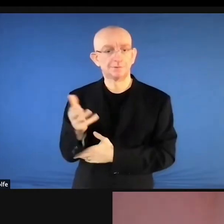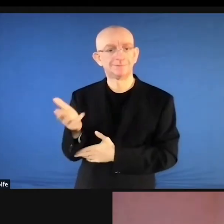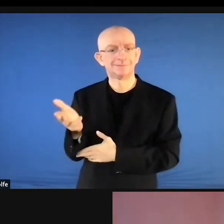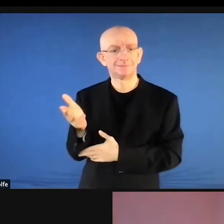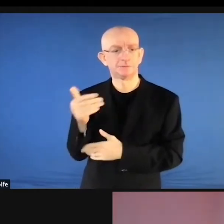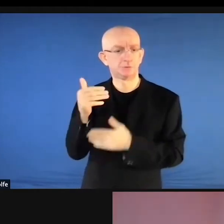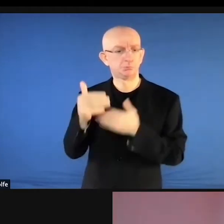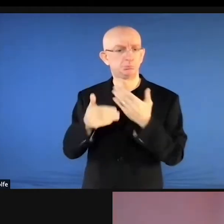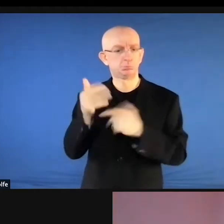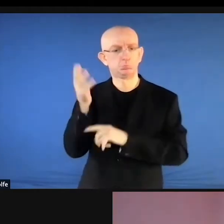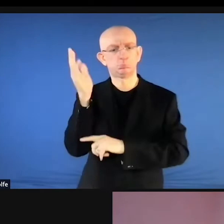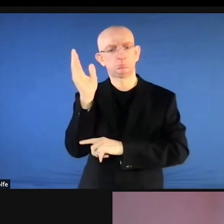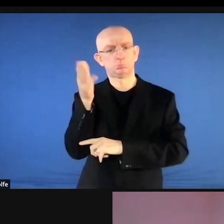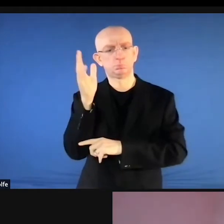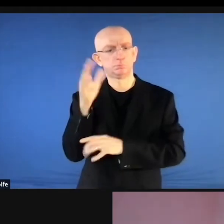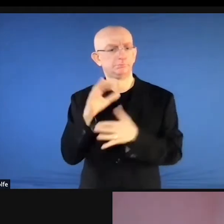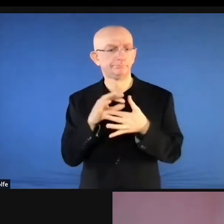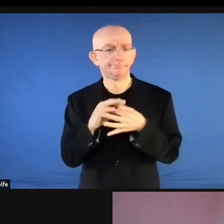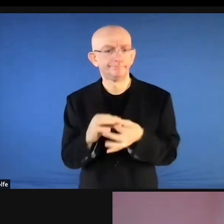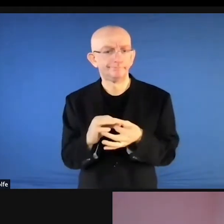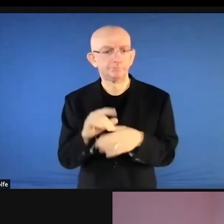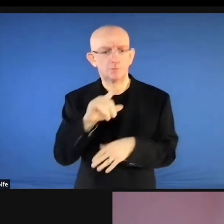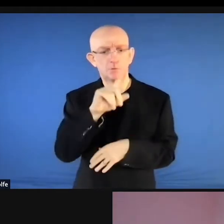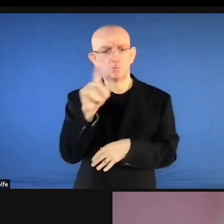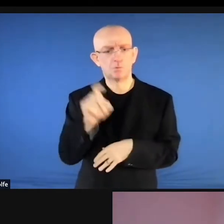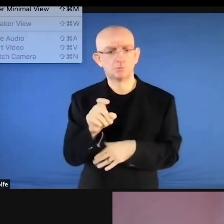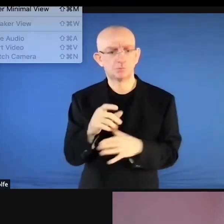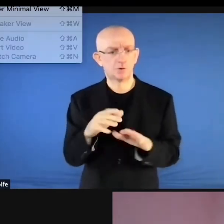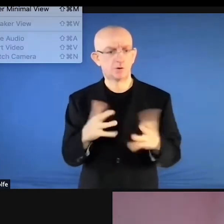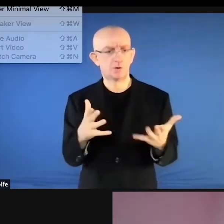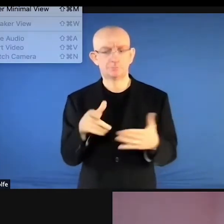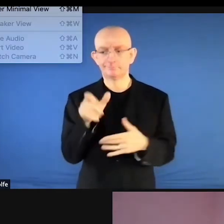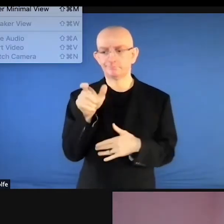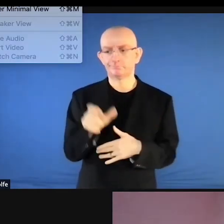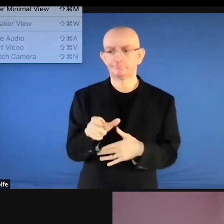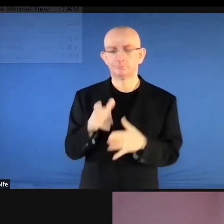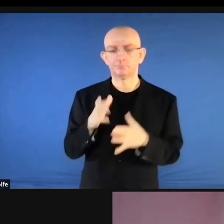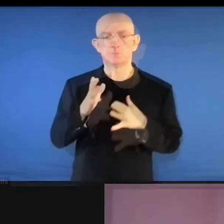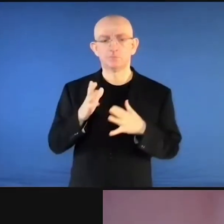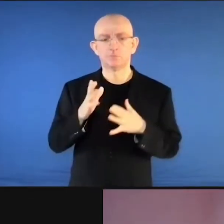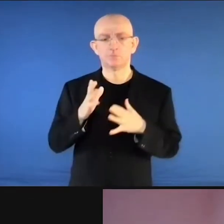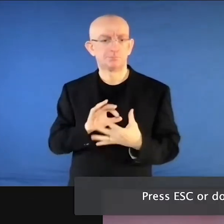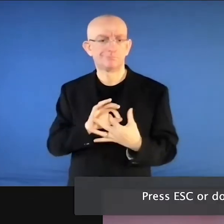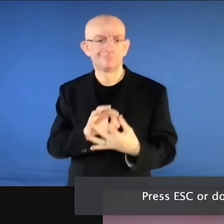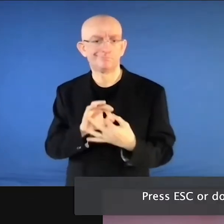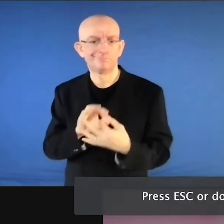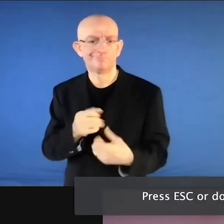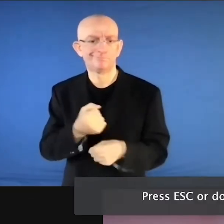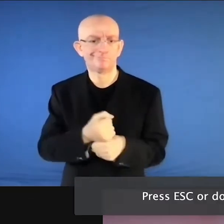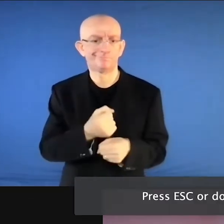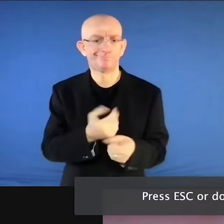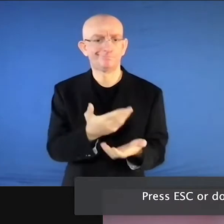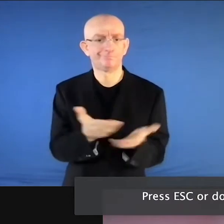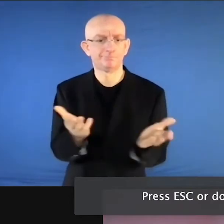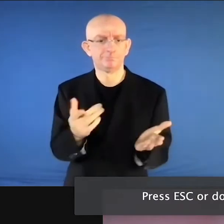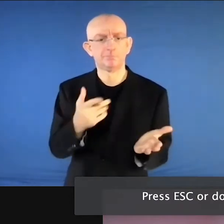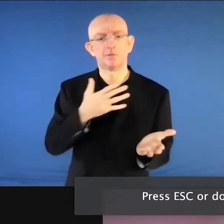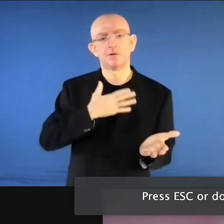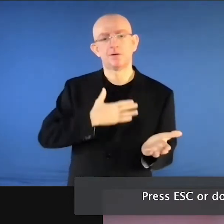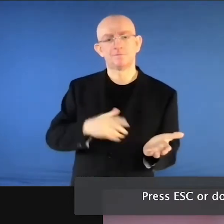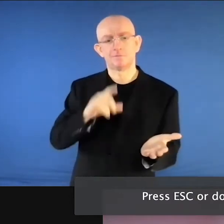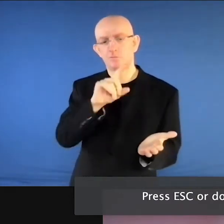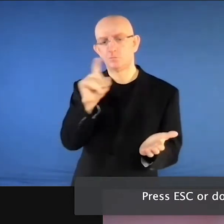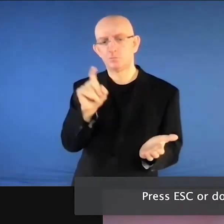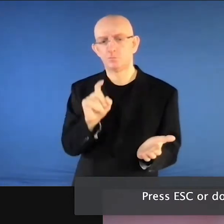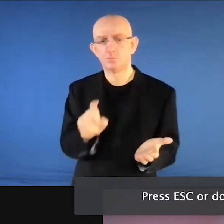now at the outset, when looking at the need for ethical guidance, as a humanitarian practitioner working in camp